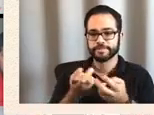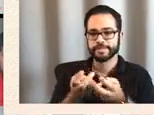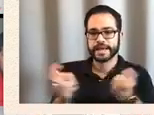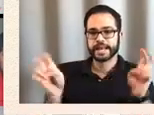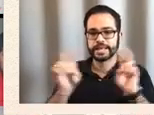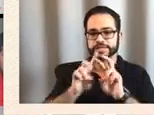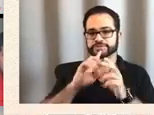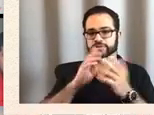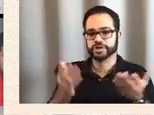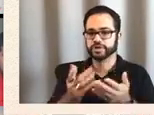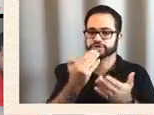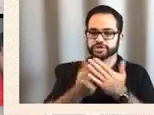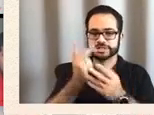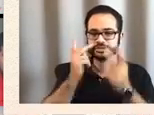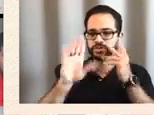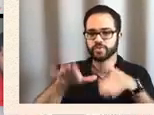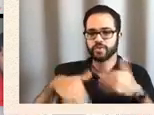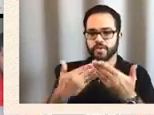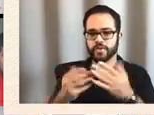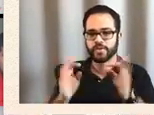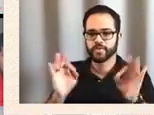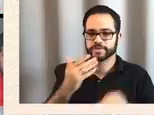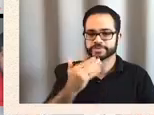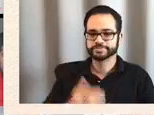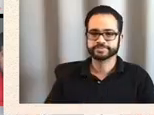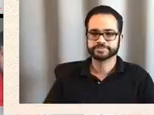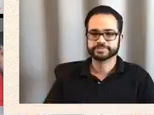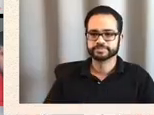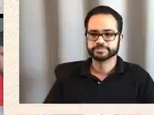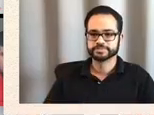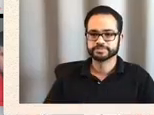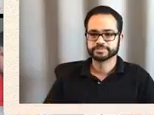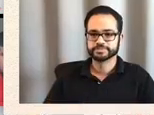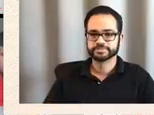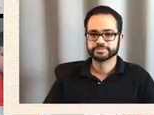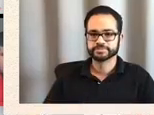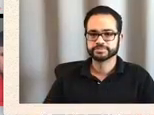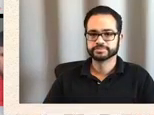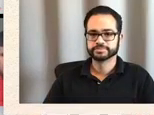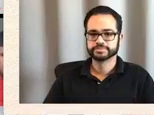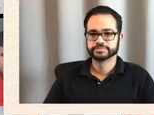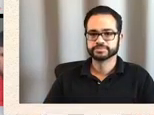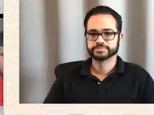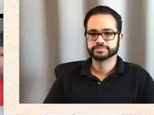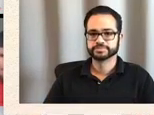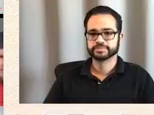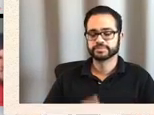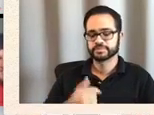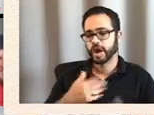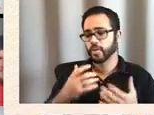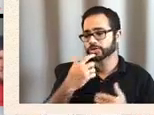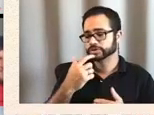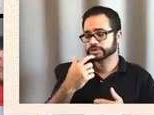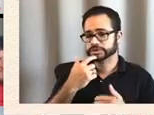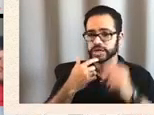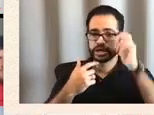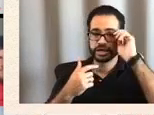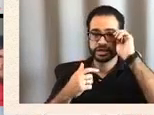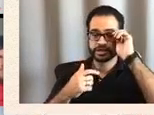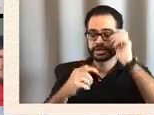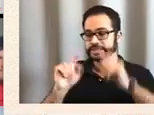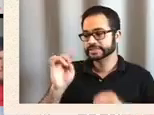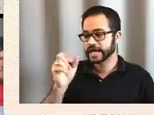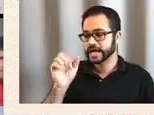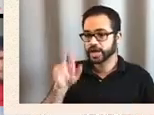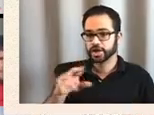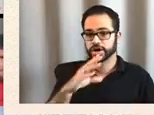you all Thank you. again. Well, I'd like to say, as we say goodnight to all, to Tyler and to